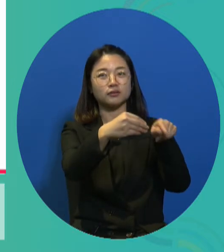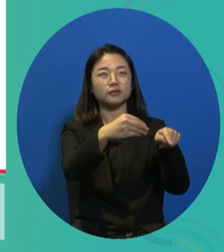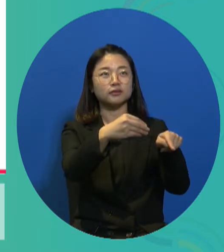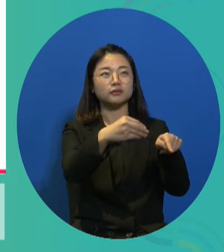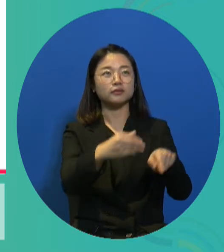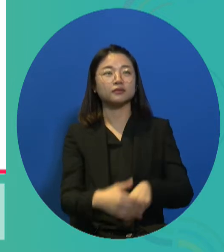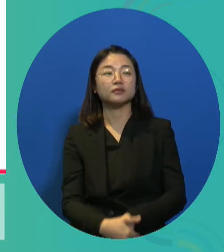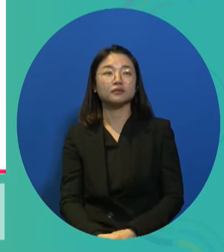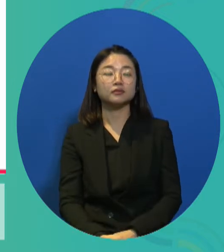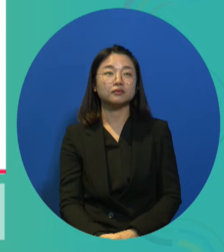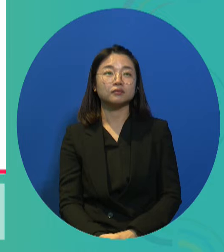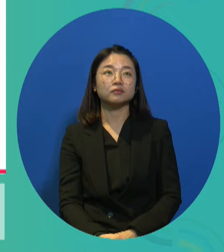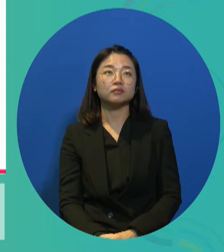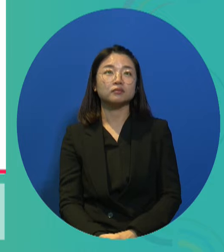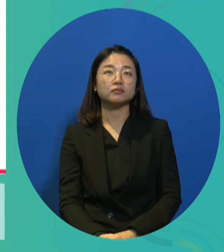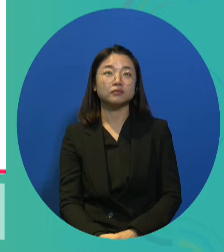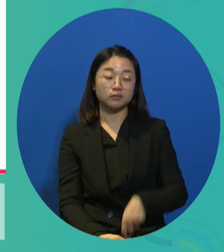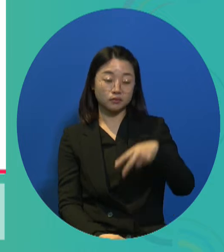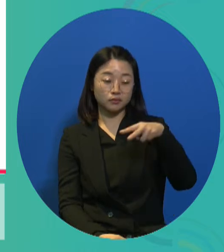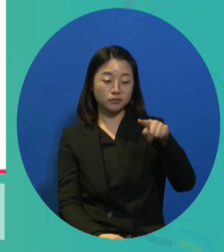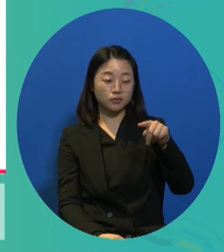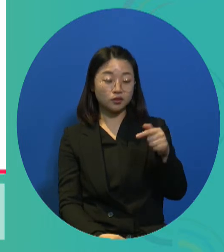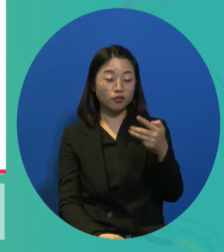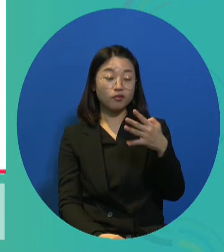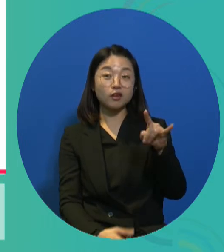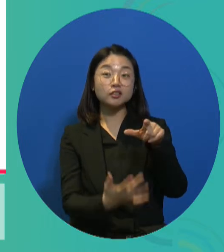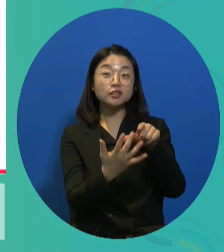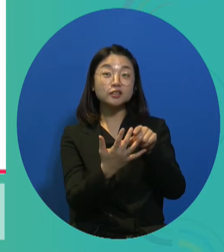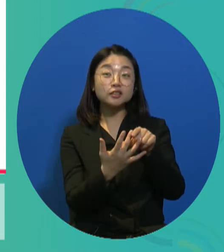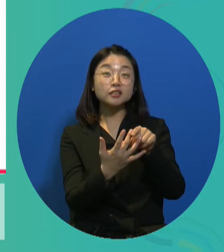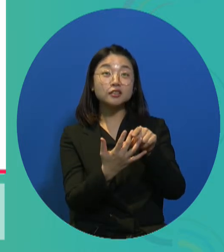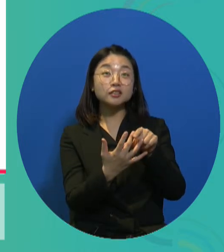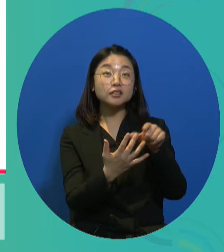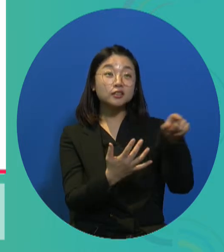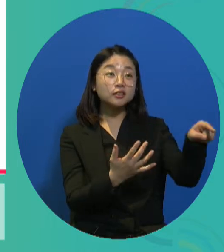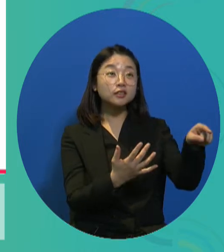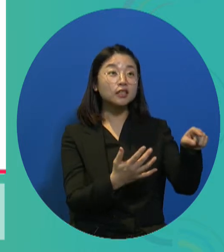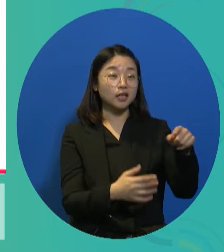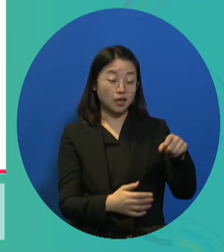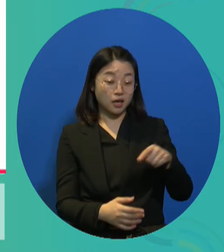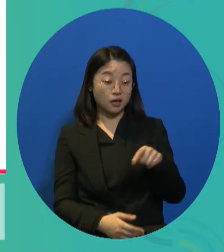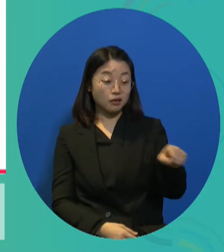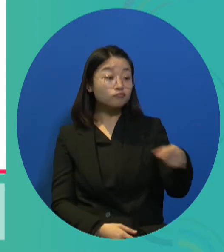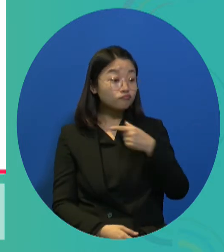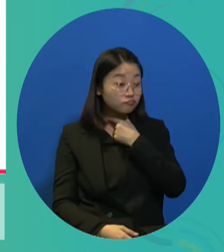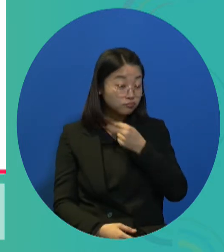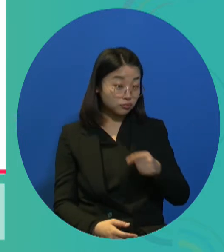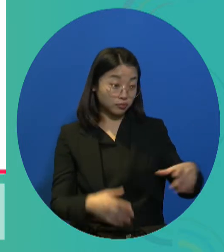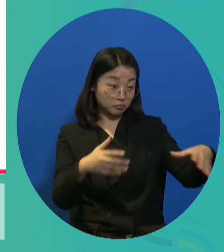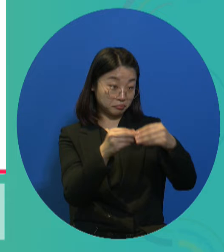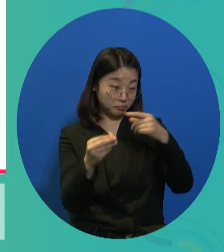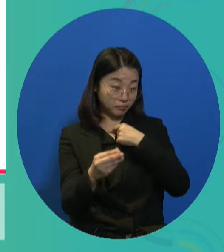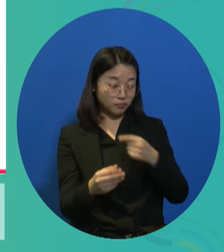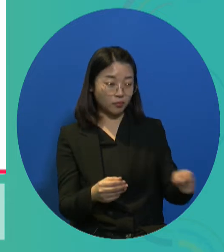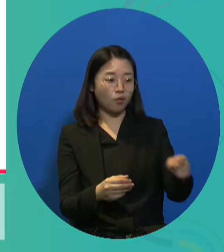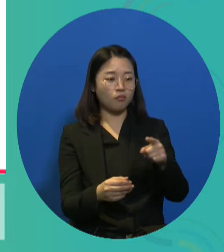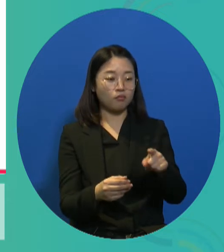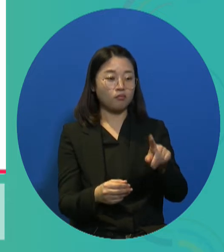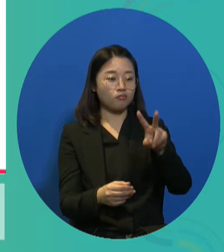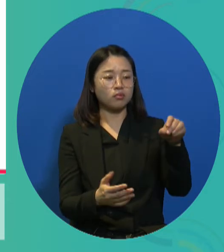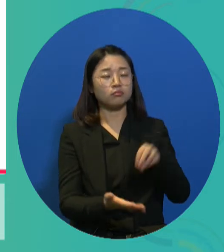international convention in and of itself. The current optional protocol that we are talking about can only be ratified